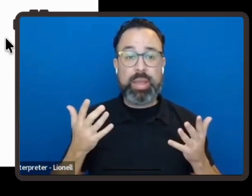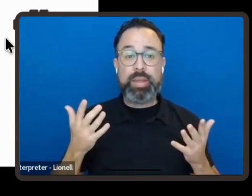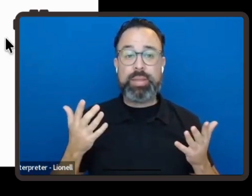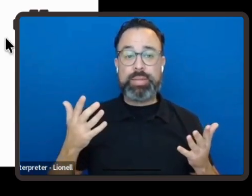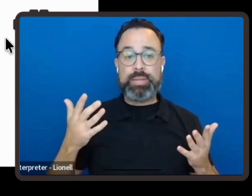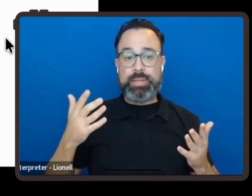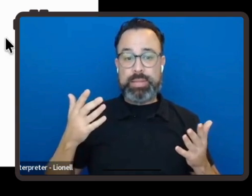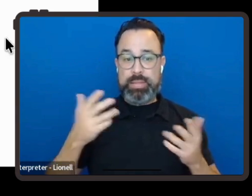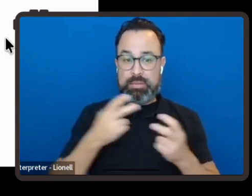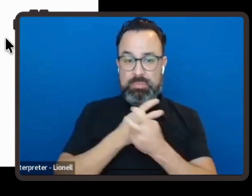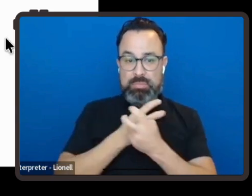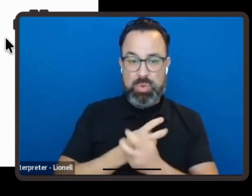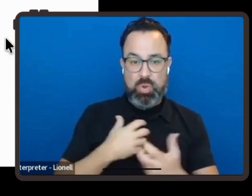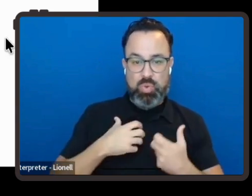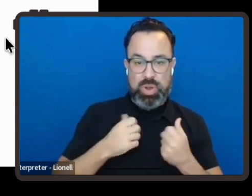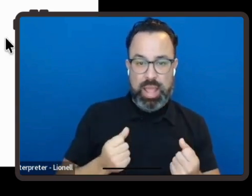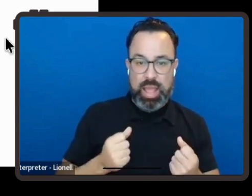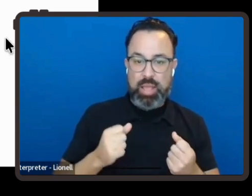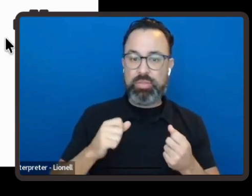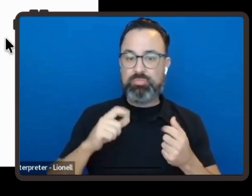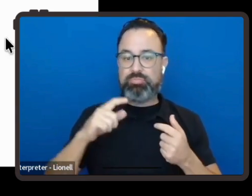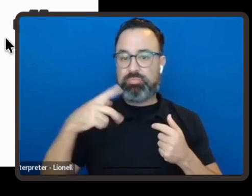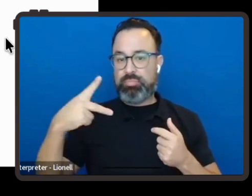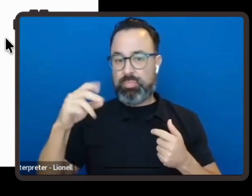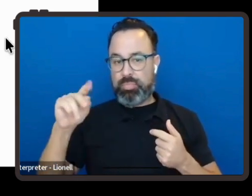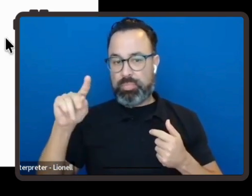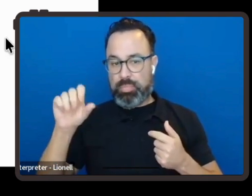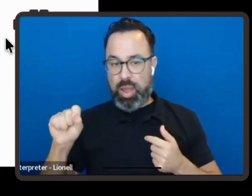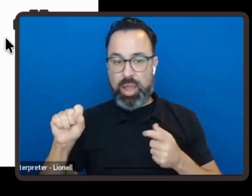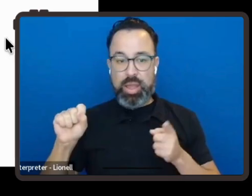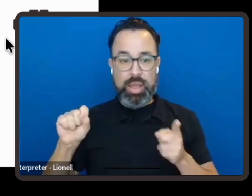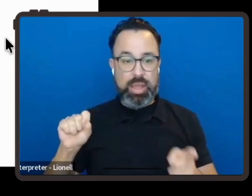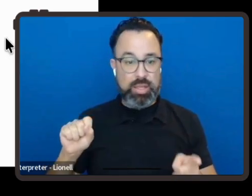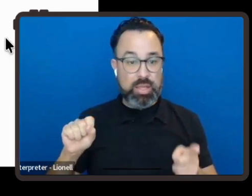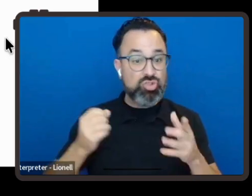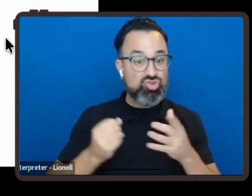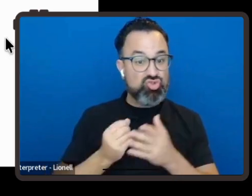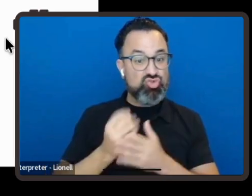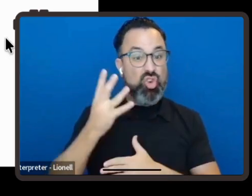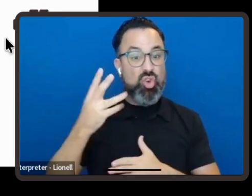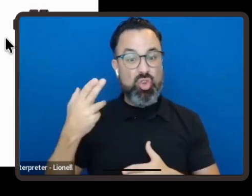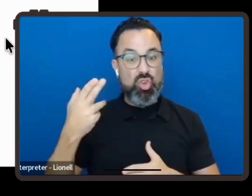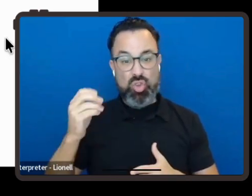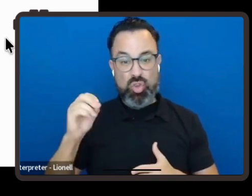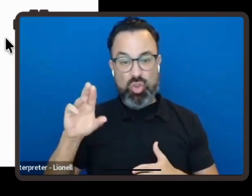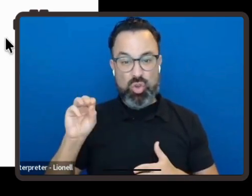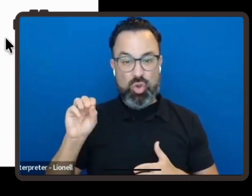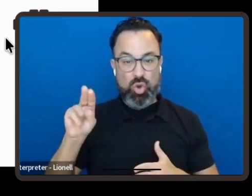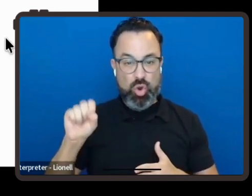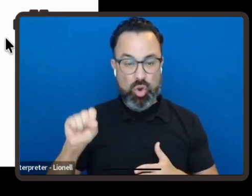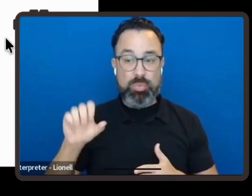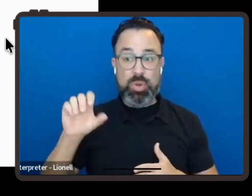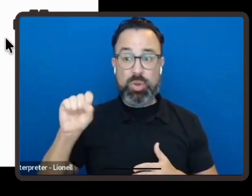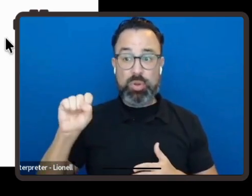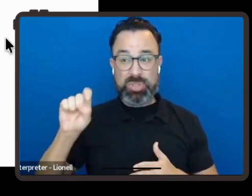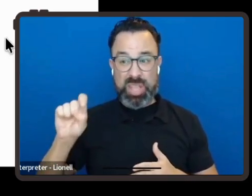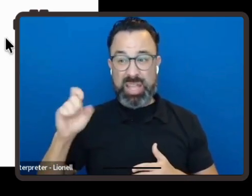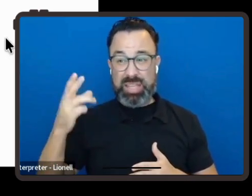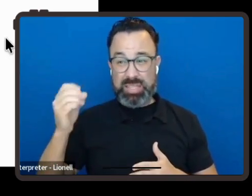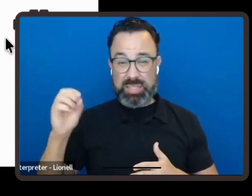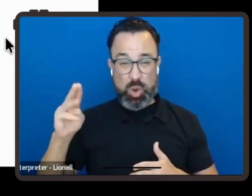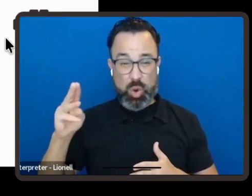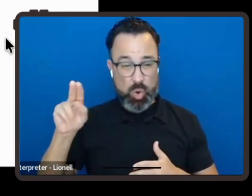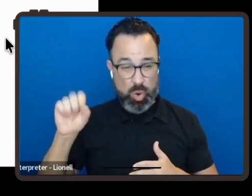growth and sex hormones, mental health, sleep, GI issues, all presented and explained